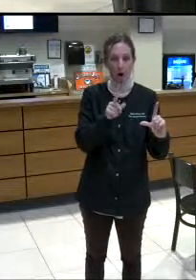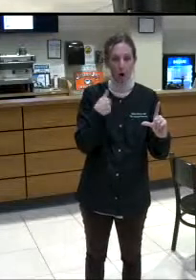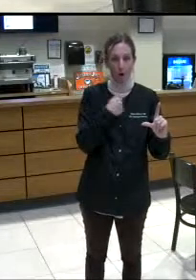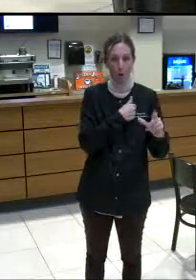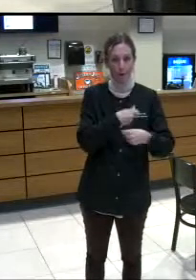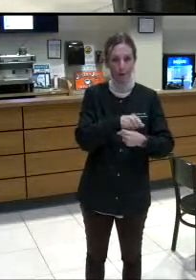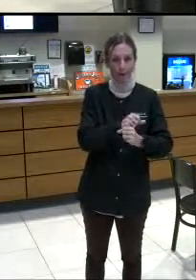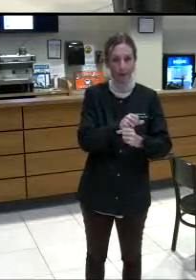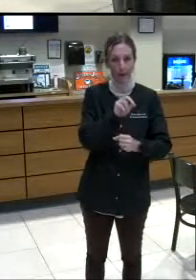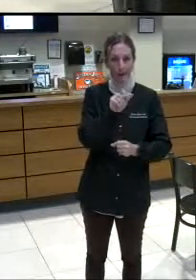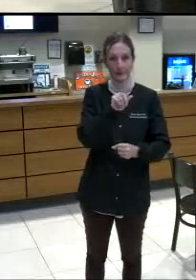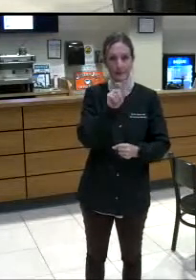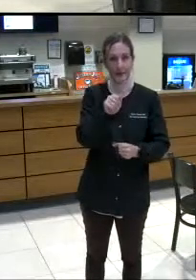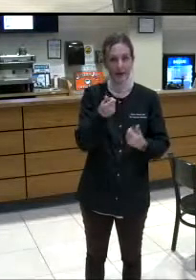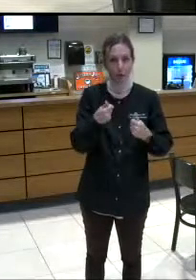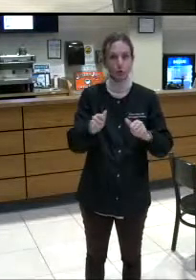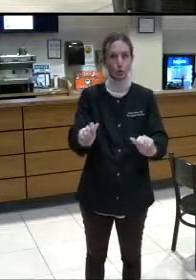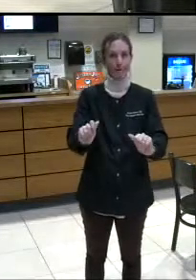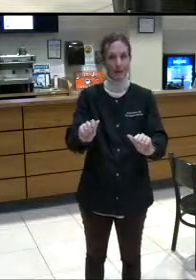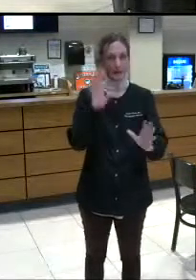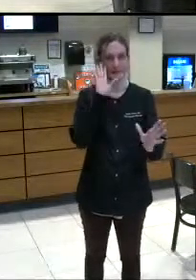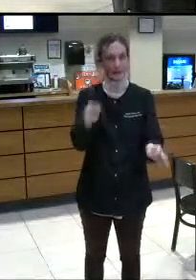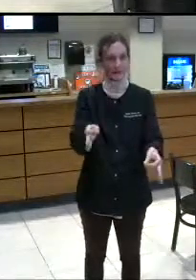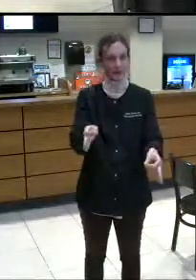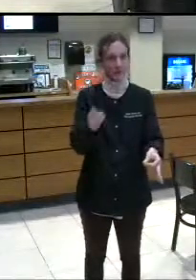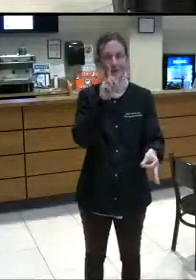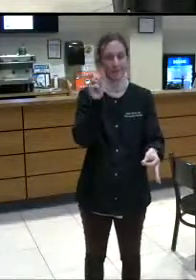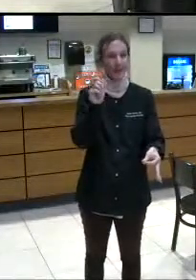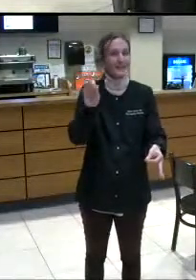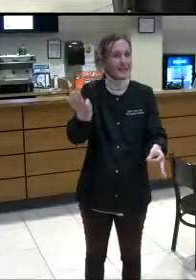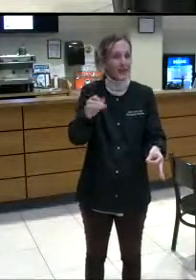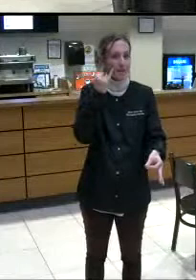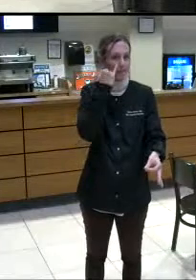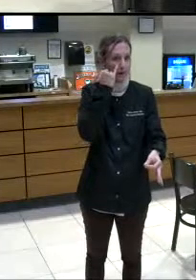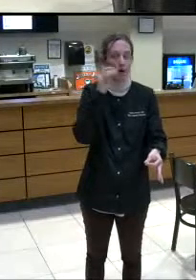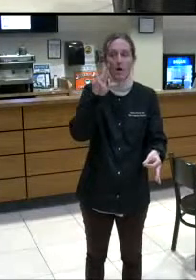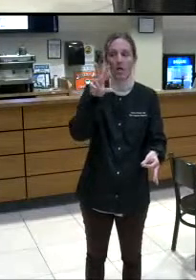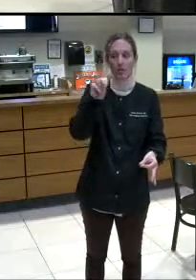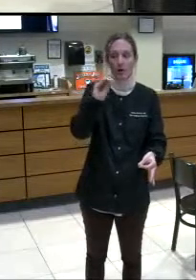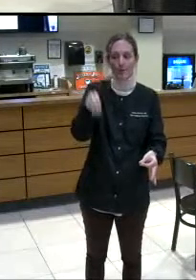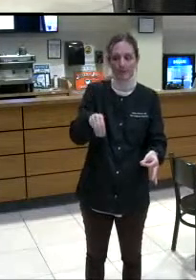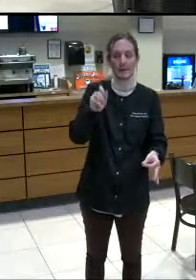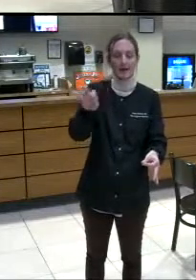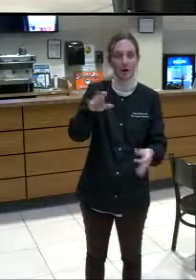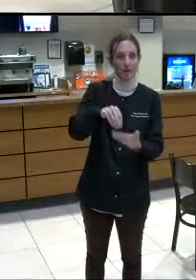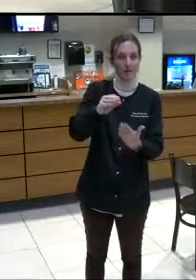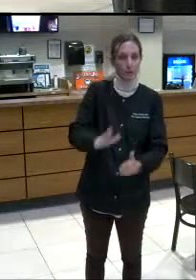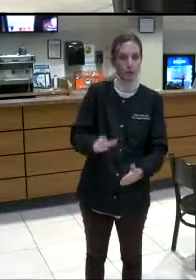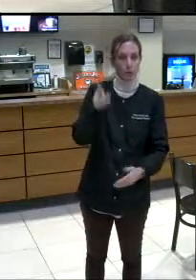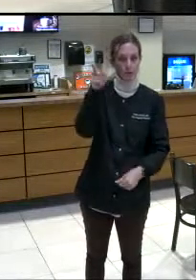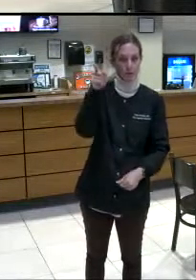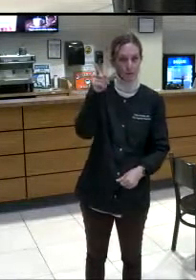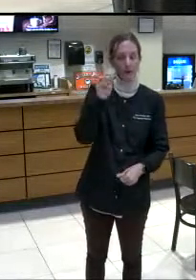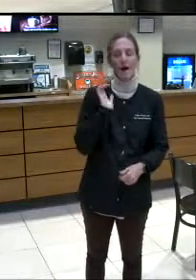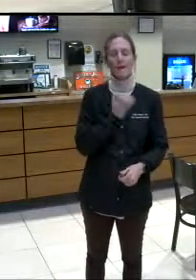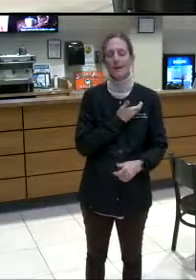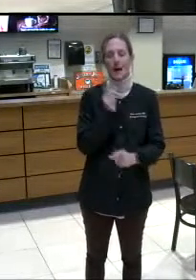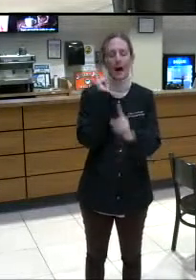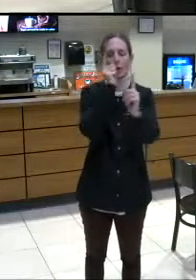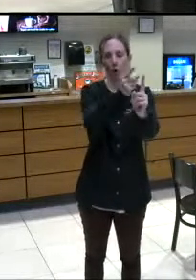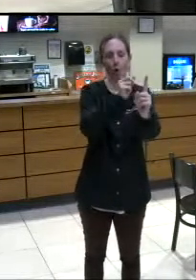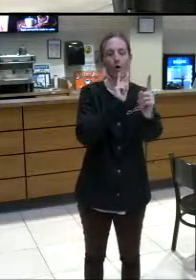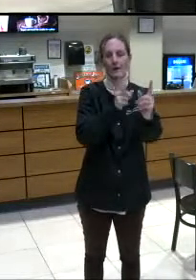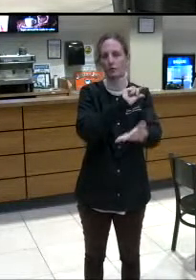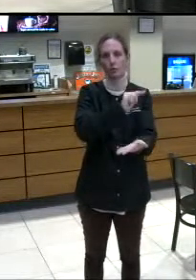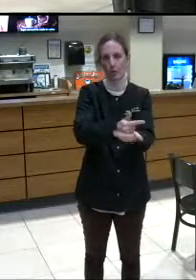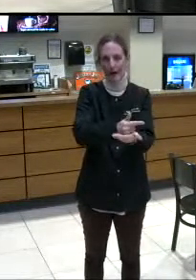data-driven decisions? Because if only 30% of the students, because our overarching goal is to